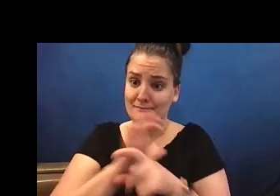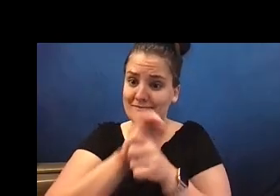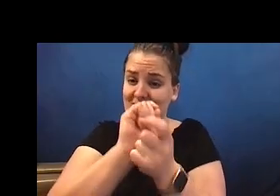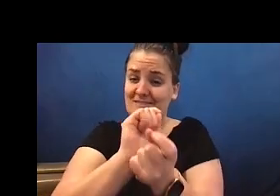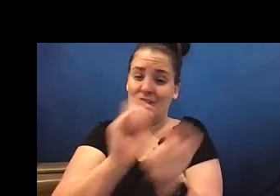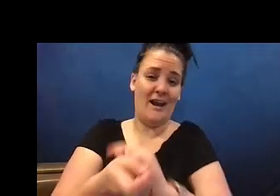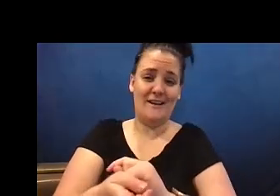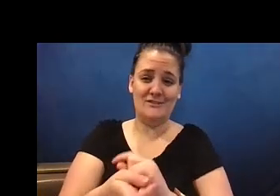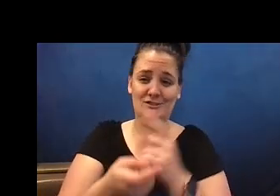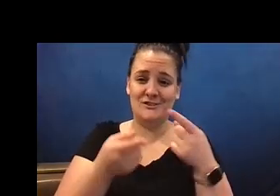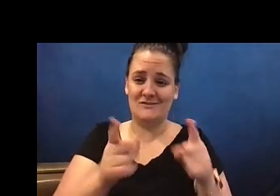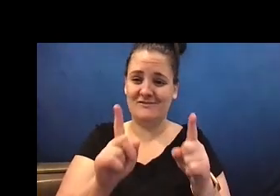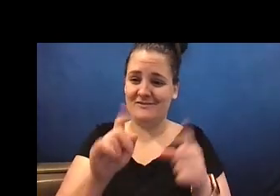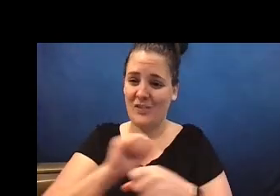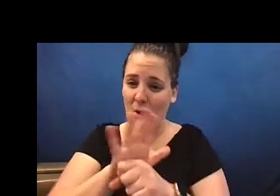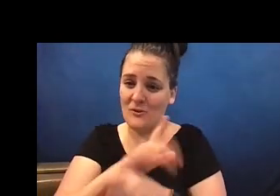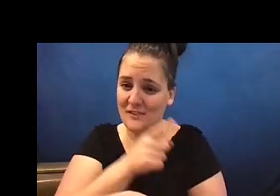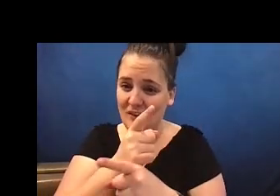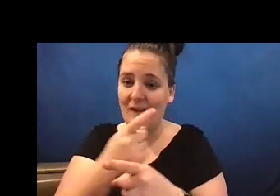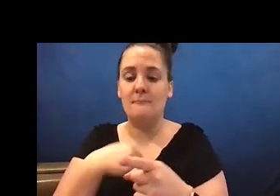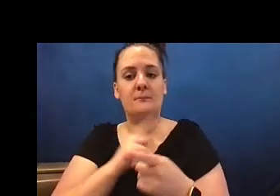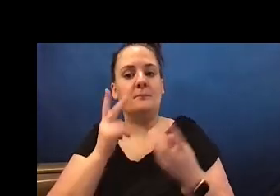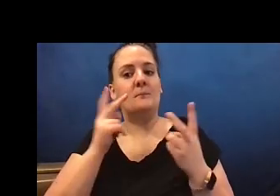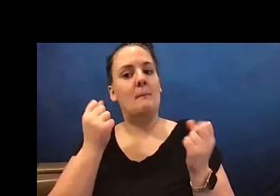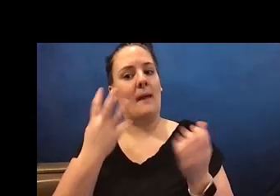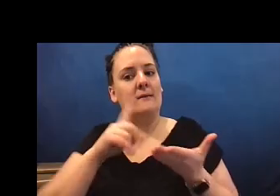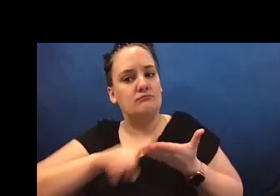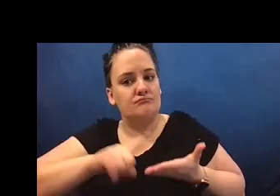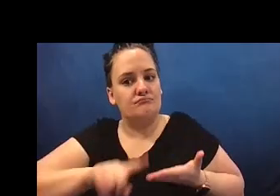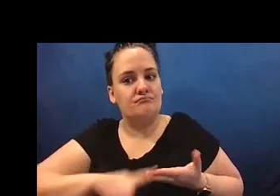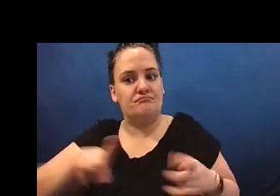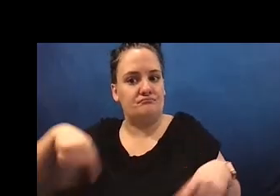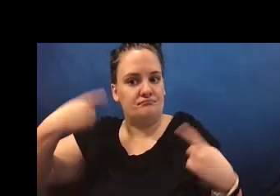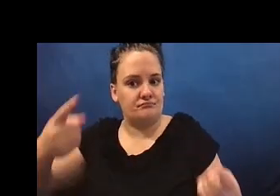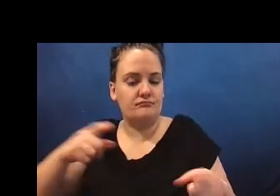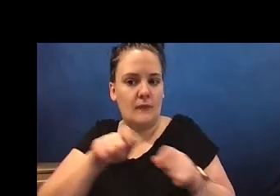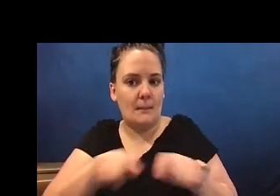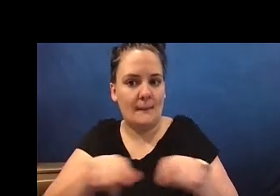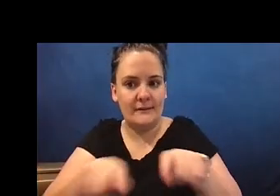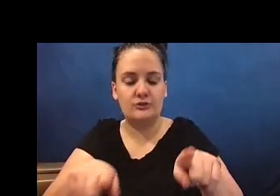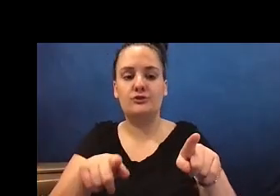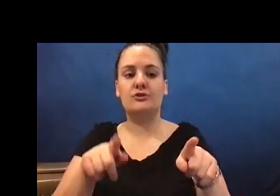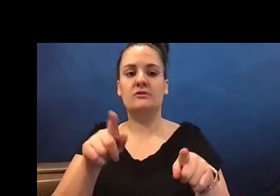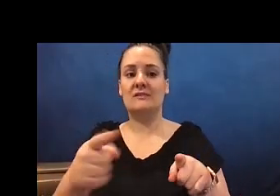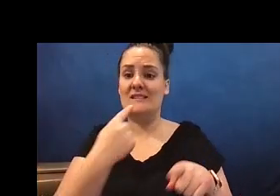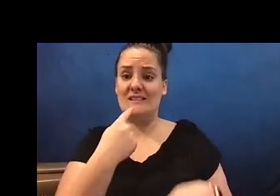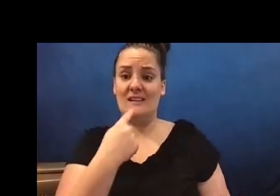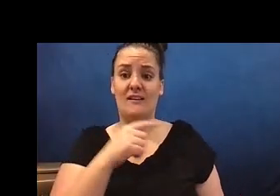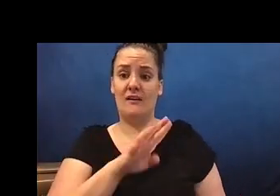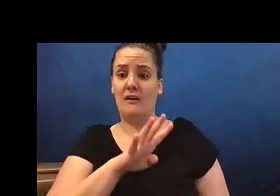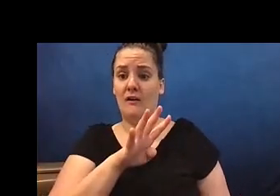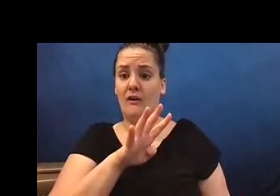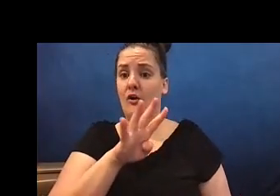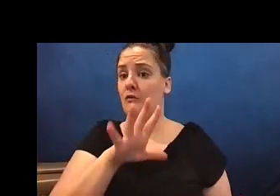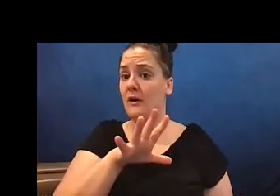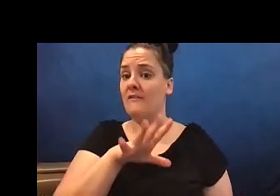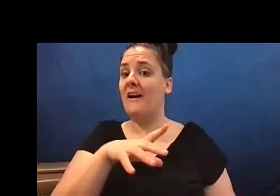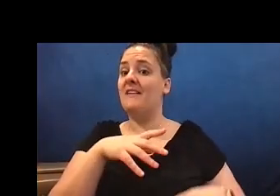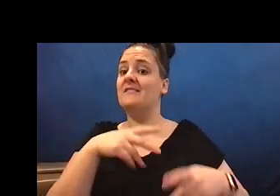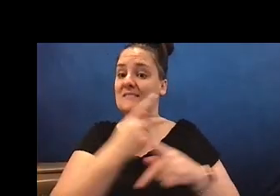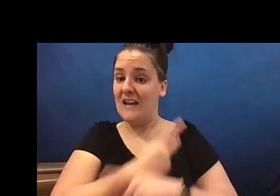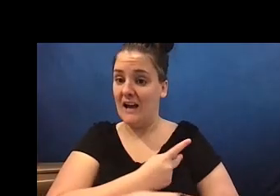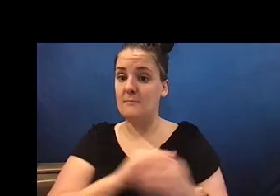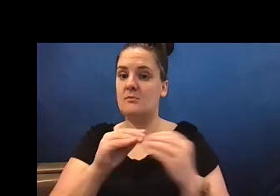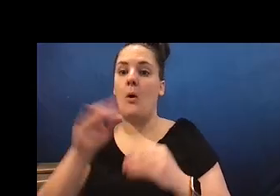We used to say as the studies came out that 4 to 5 times more moms left the healthcare workforce than